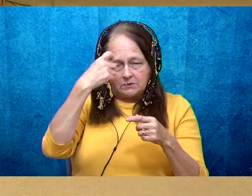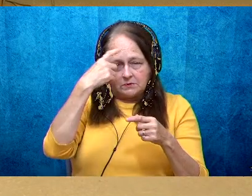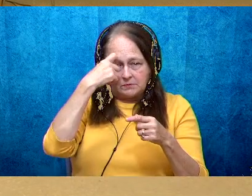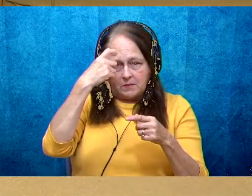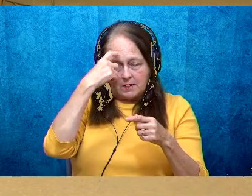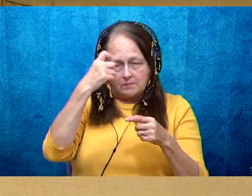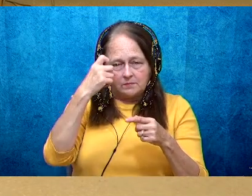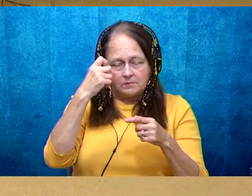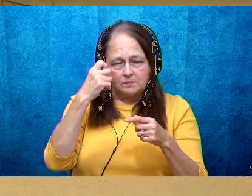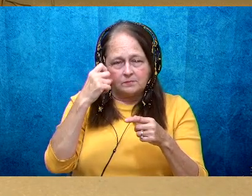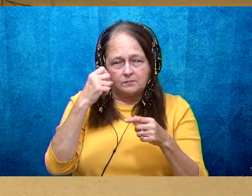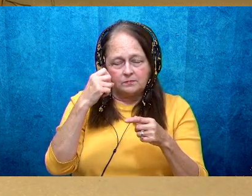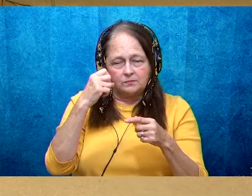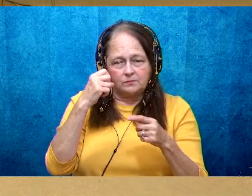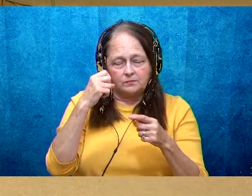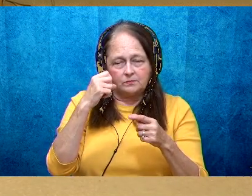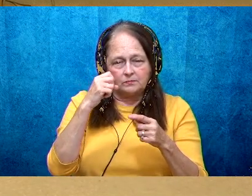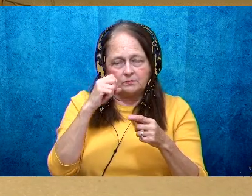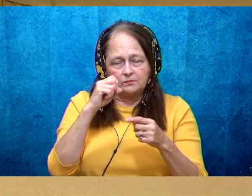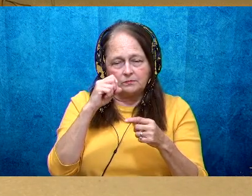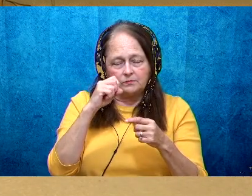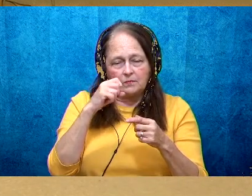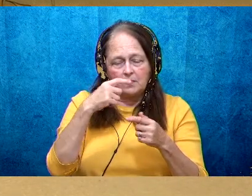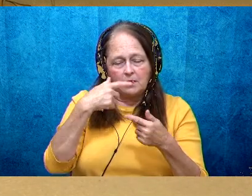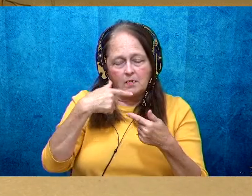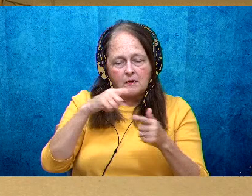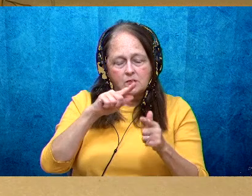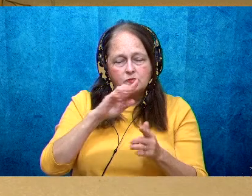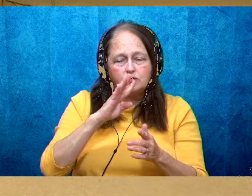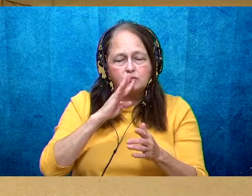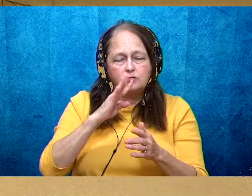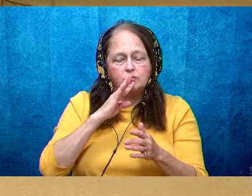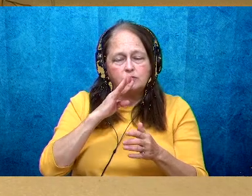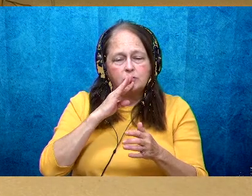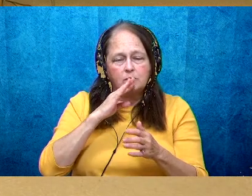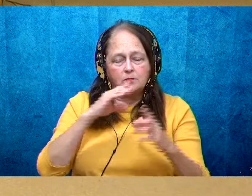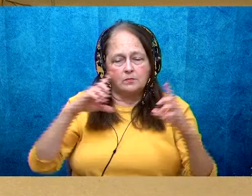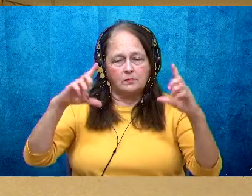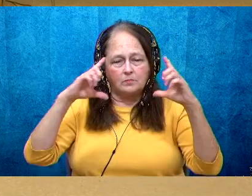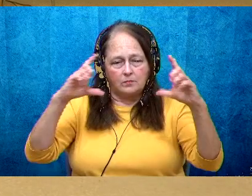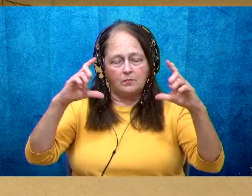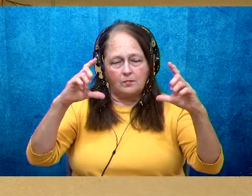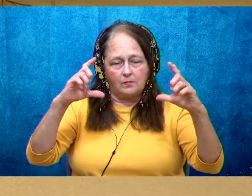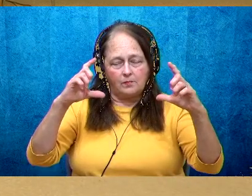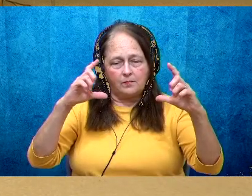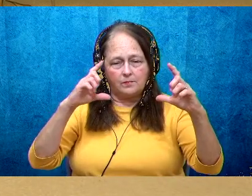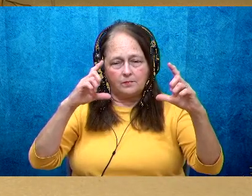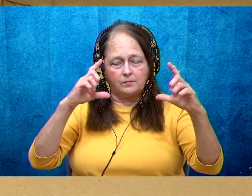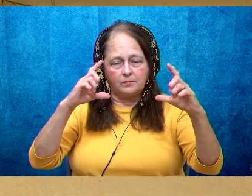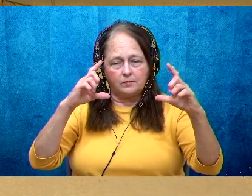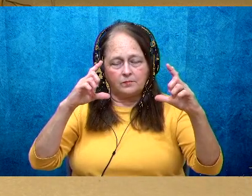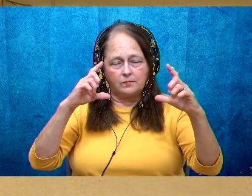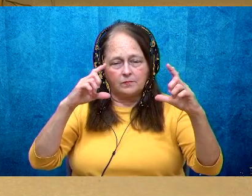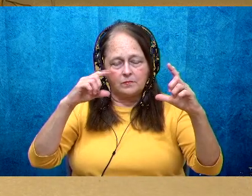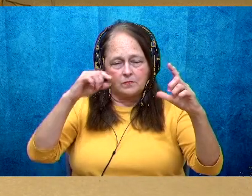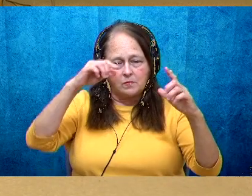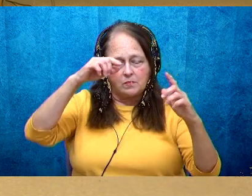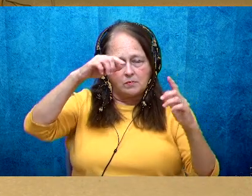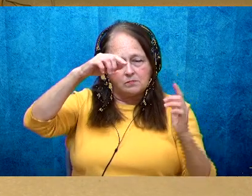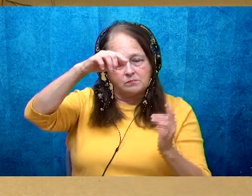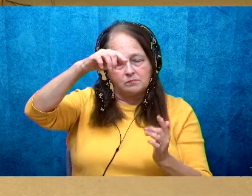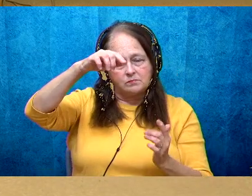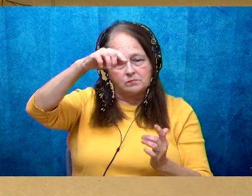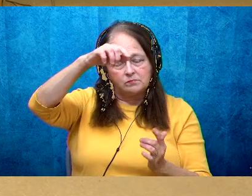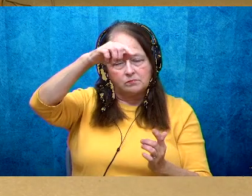should be a little bit of review to you, but let's kind of talk about it right here with the globe. So when we're talking about rotation,